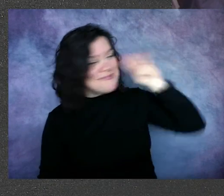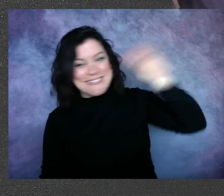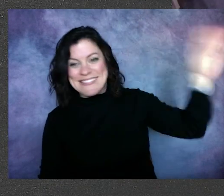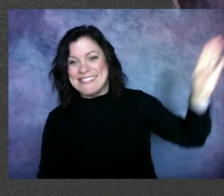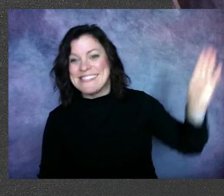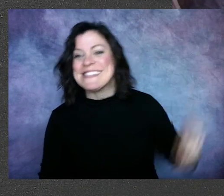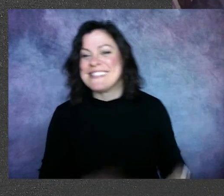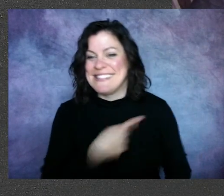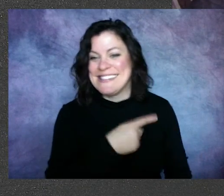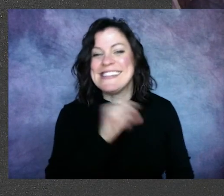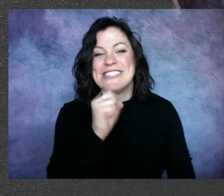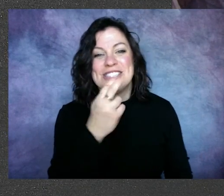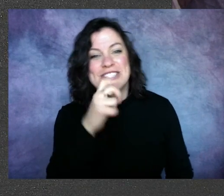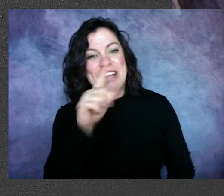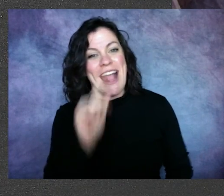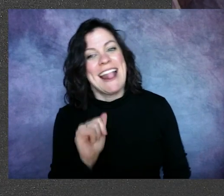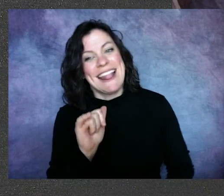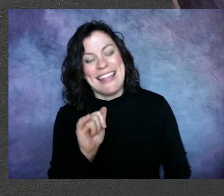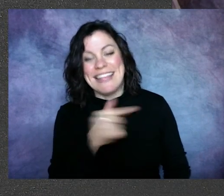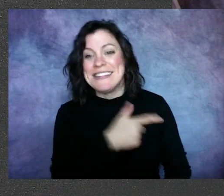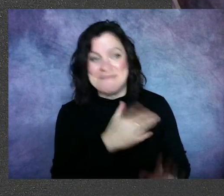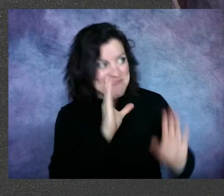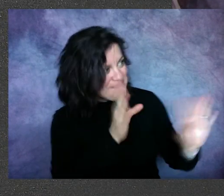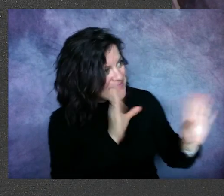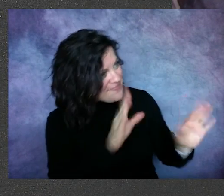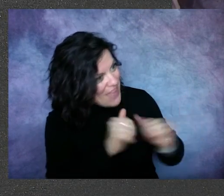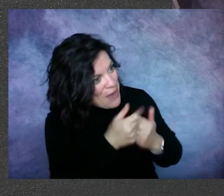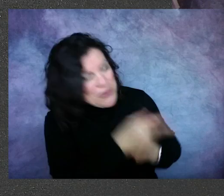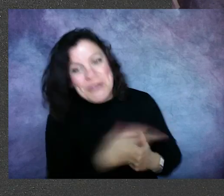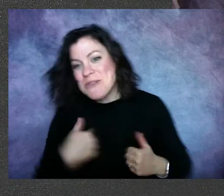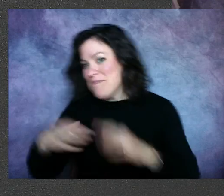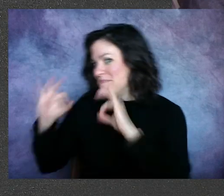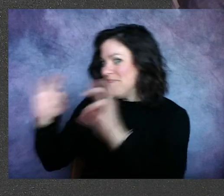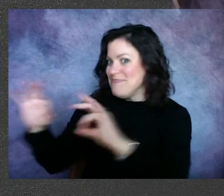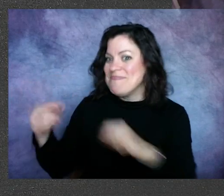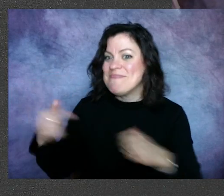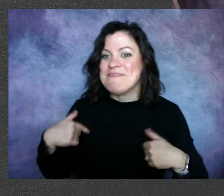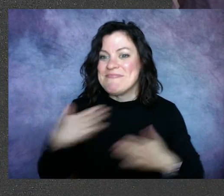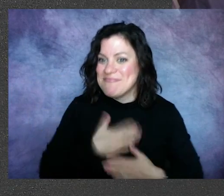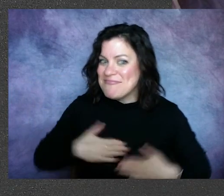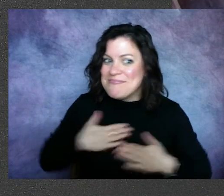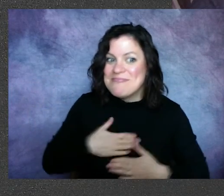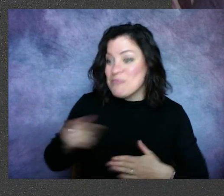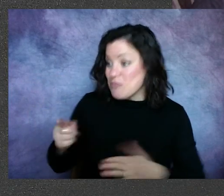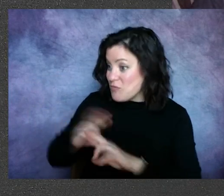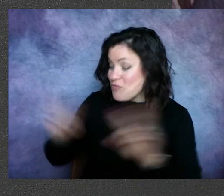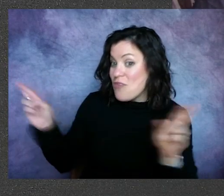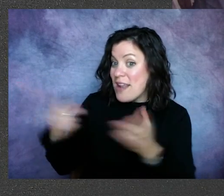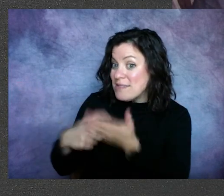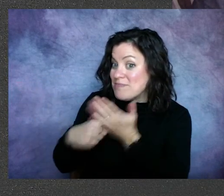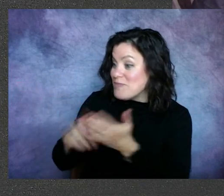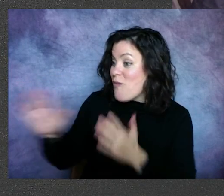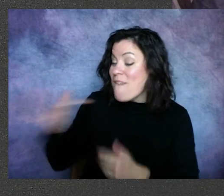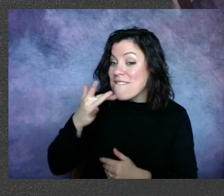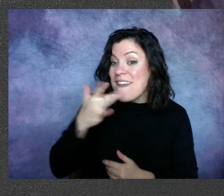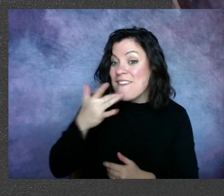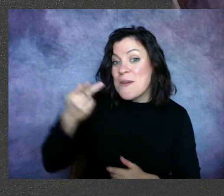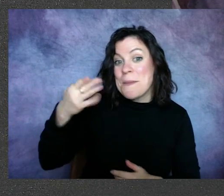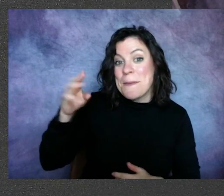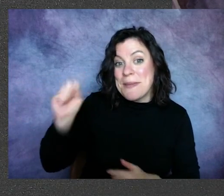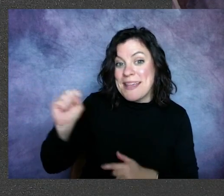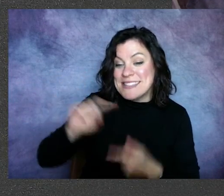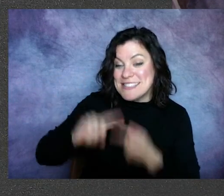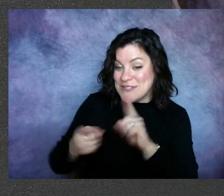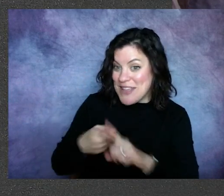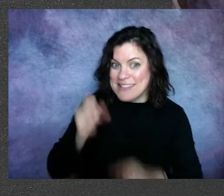there. How are you? I'm great. Good. And we were talking about our favorite PBS friends. Yay. The ones that get to come into your home every day and visit with